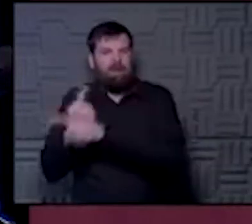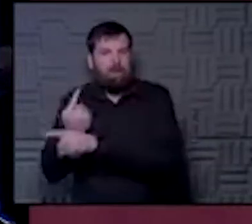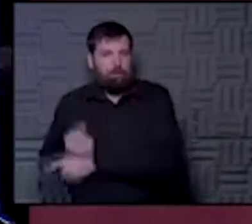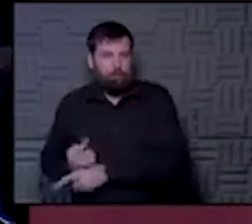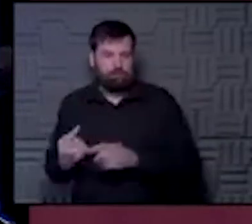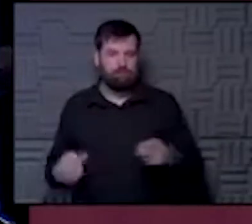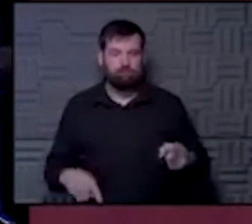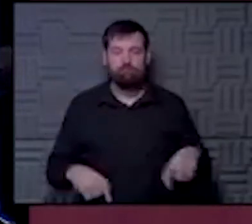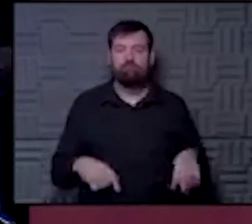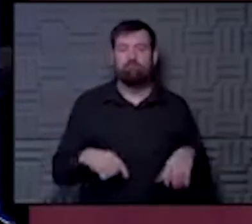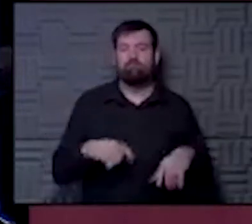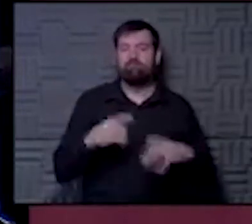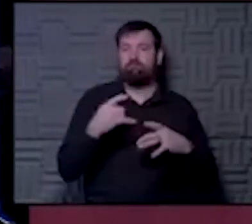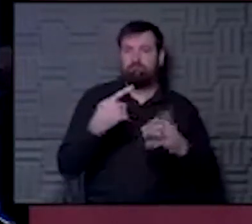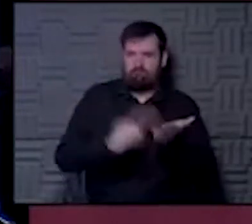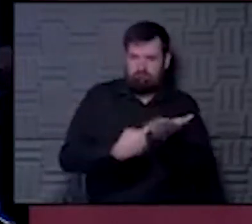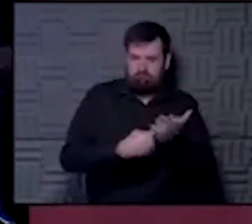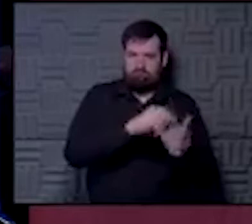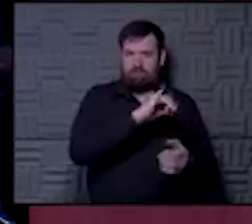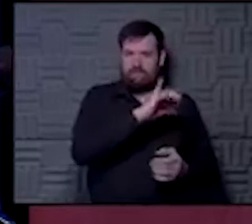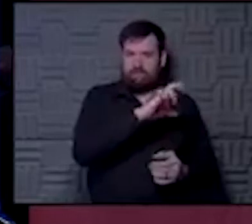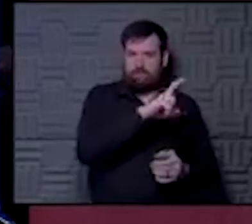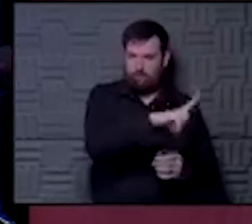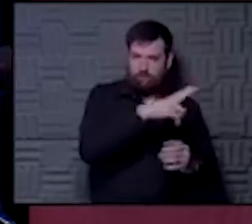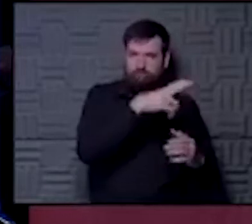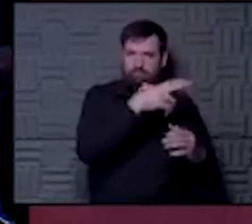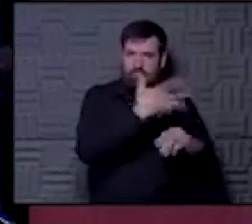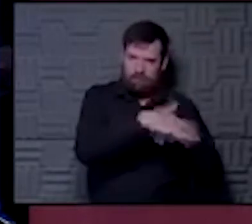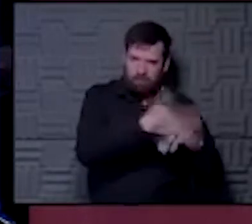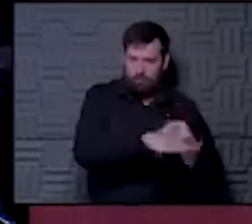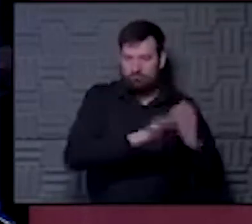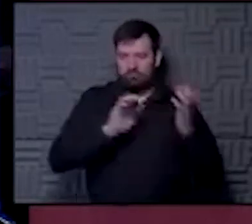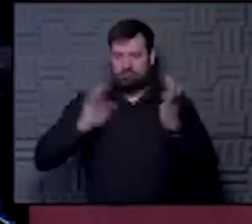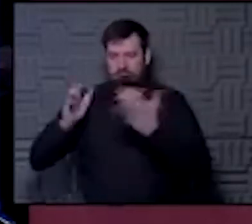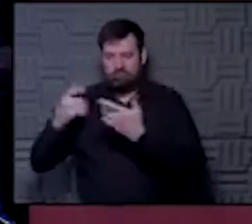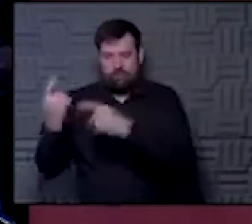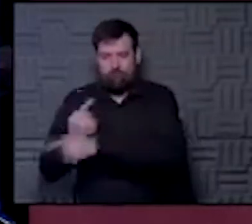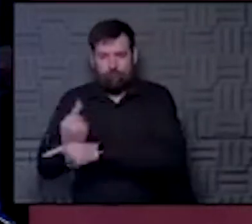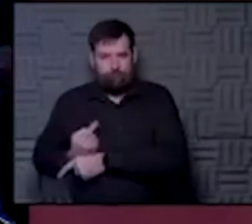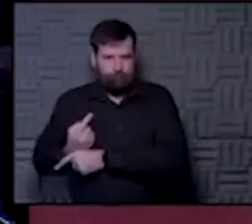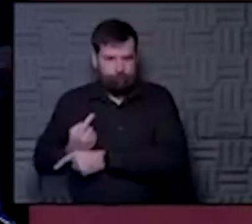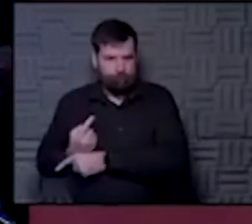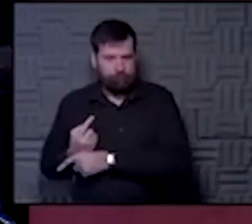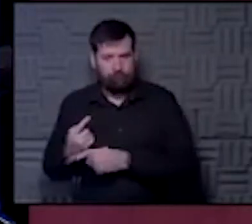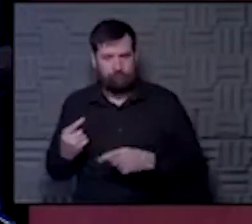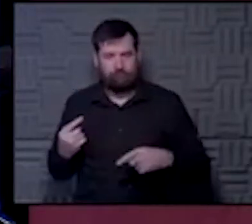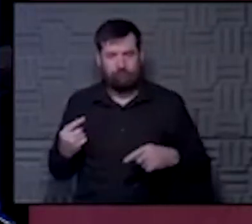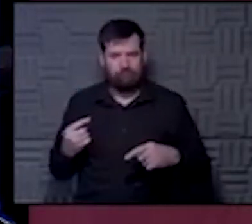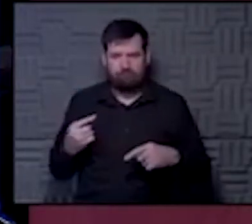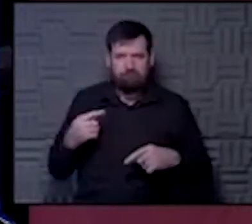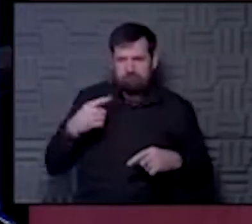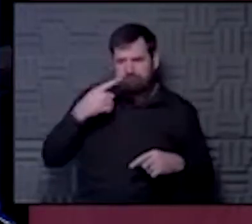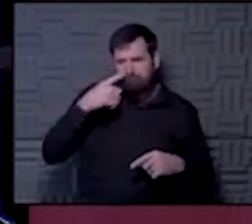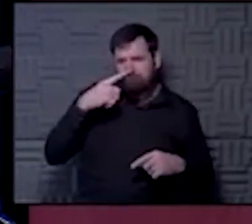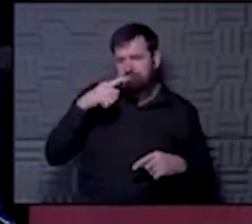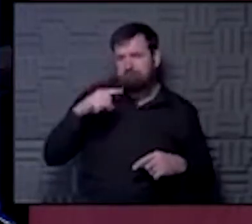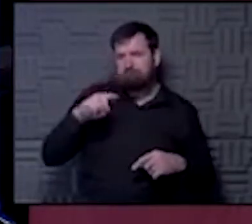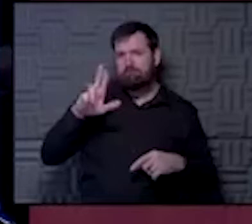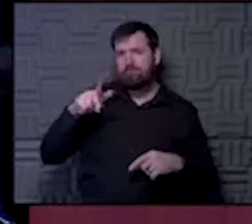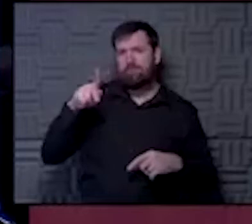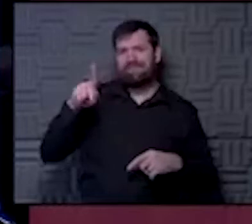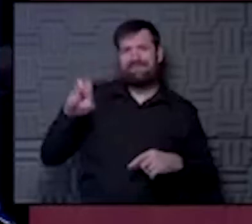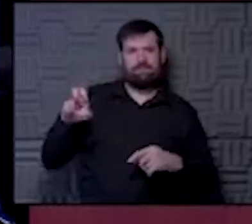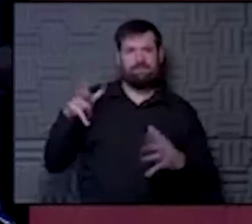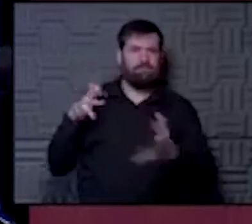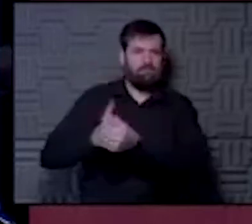morning about how many ICU beds are available versus just beds available and that kind of thing. Can you give us an update on, as